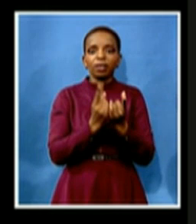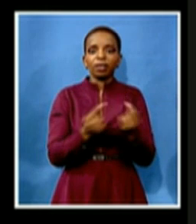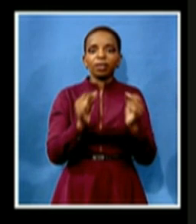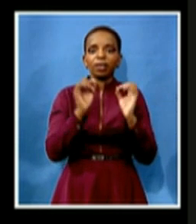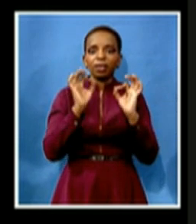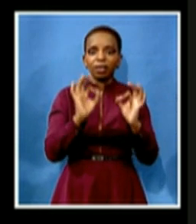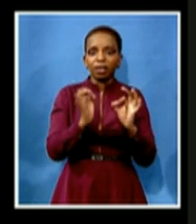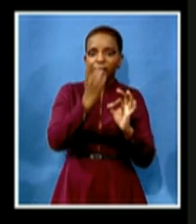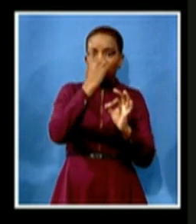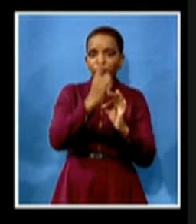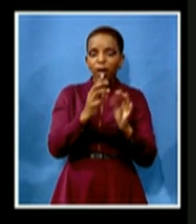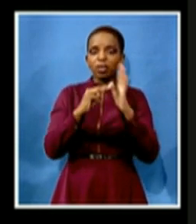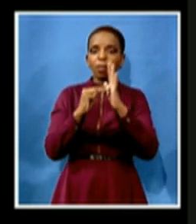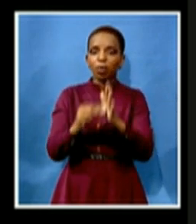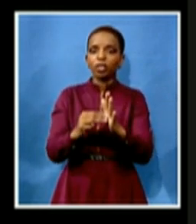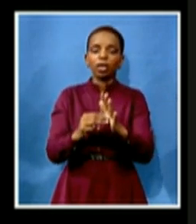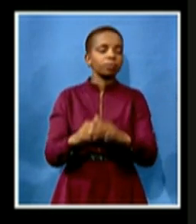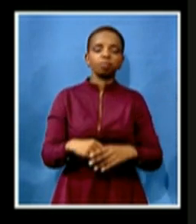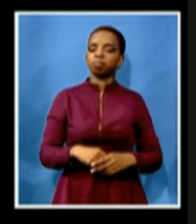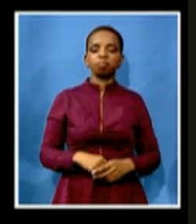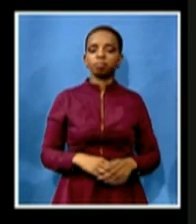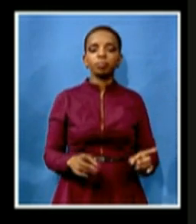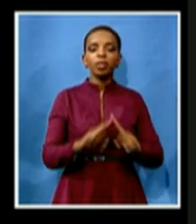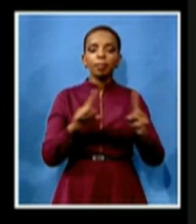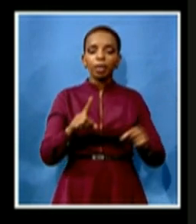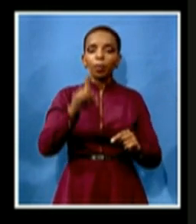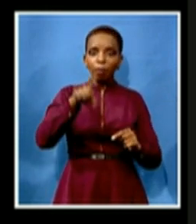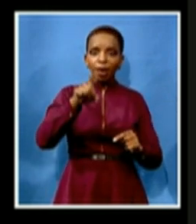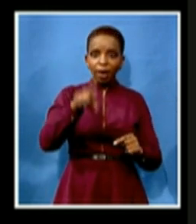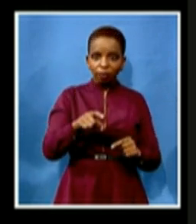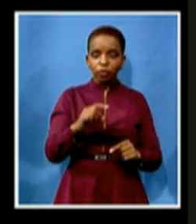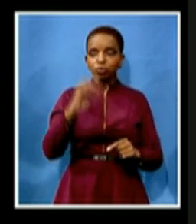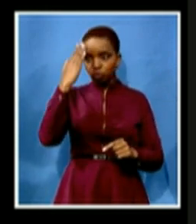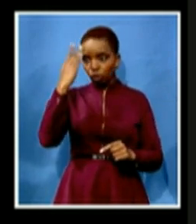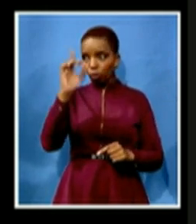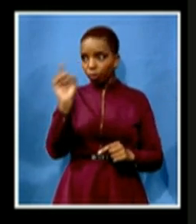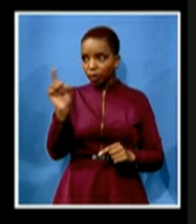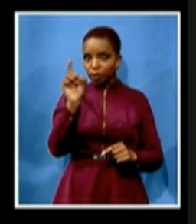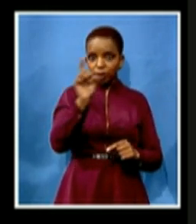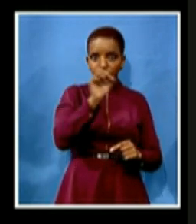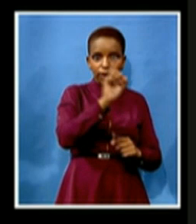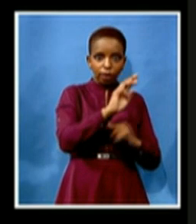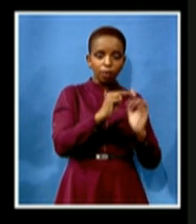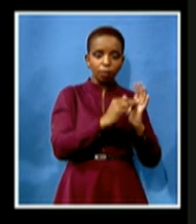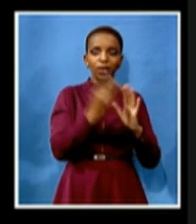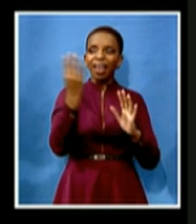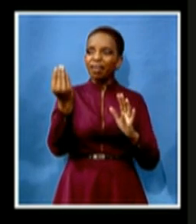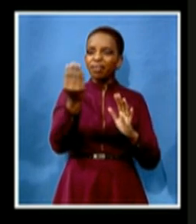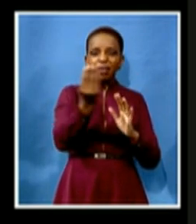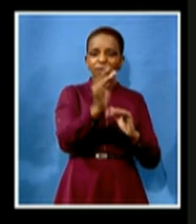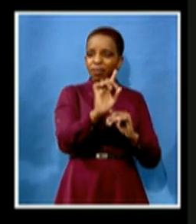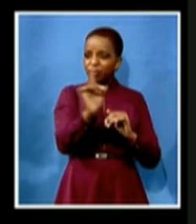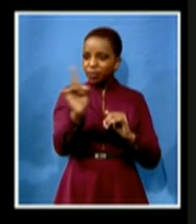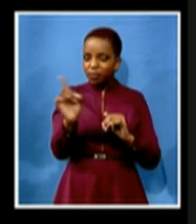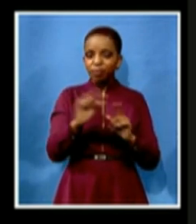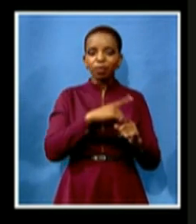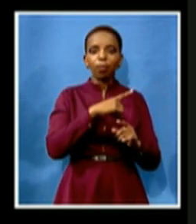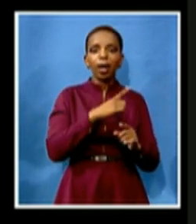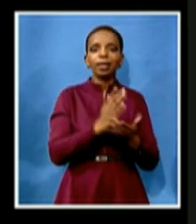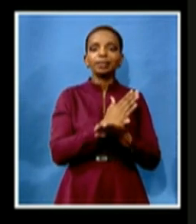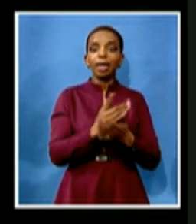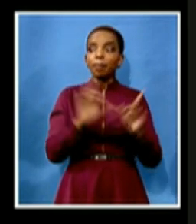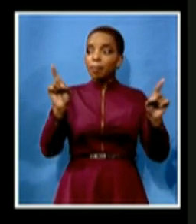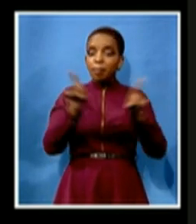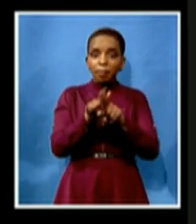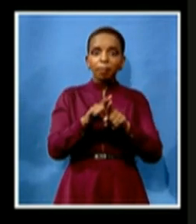is in various models. Some of the modelers have actually engaged with them and have asked that, you guys are saying so many different things, why can't you come